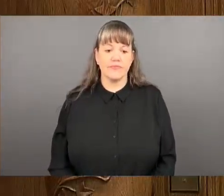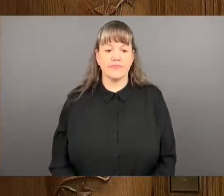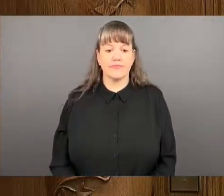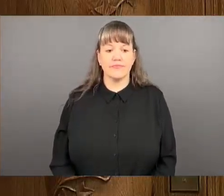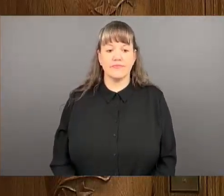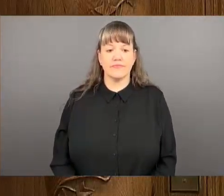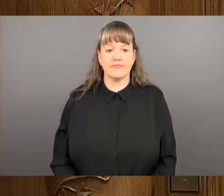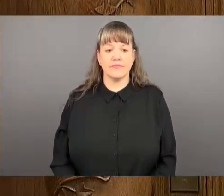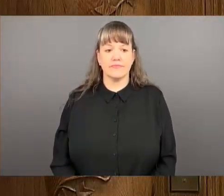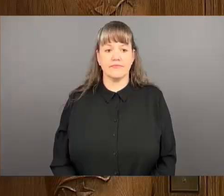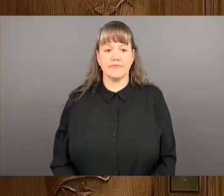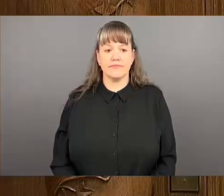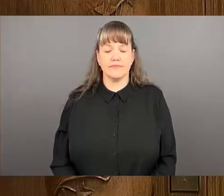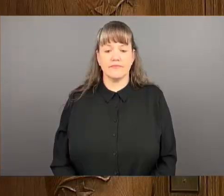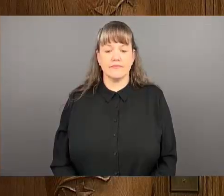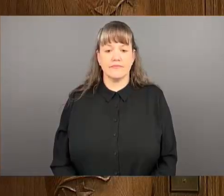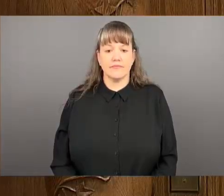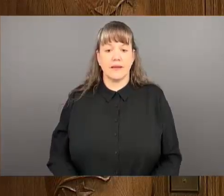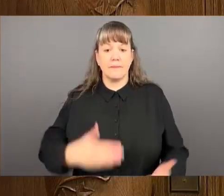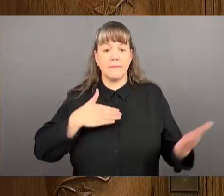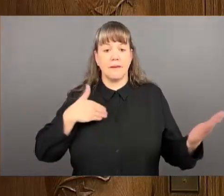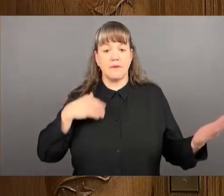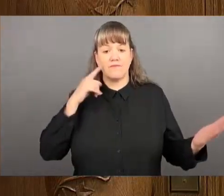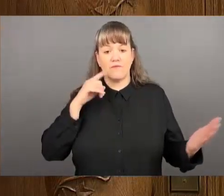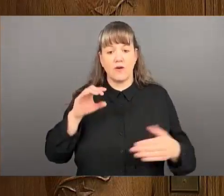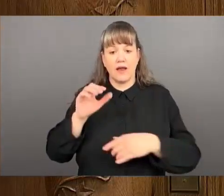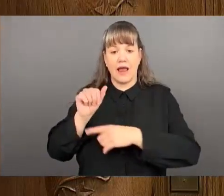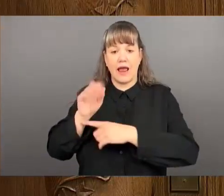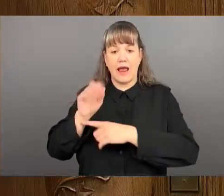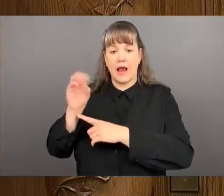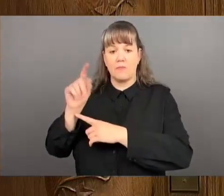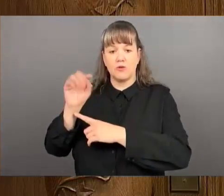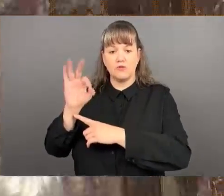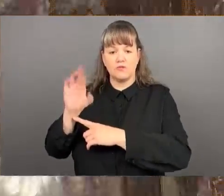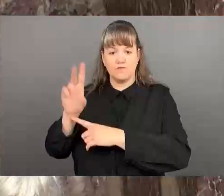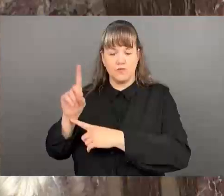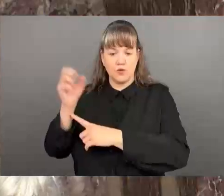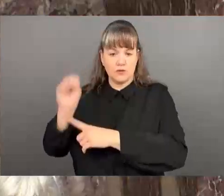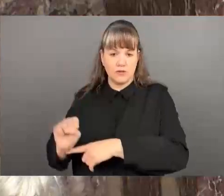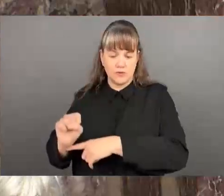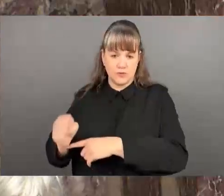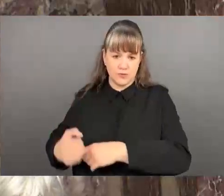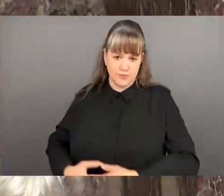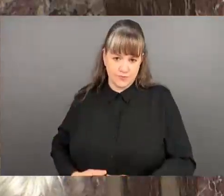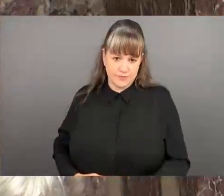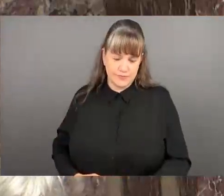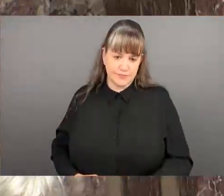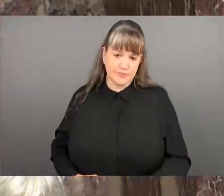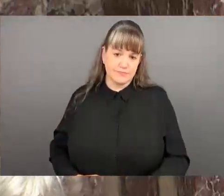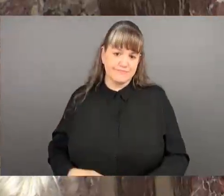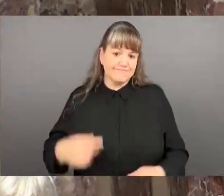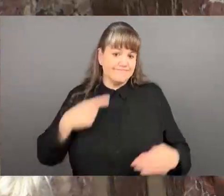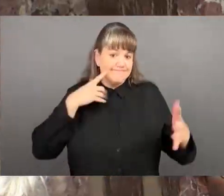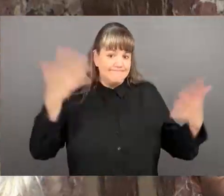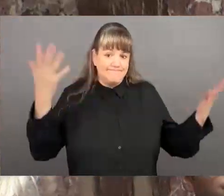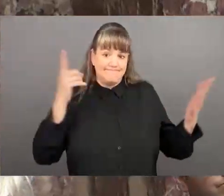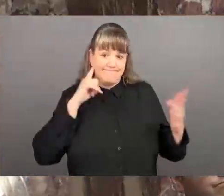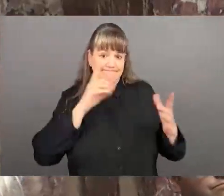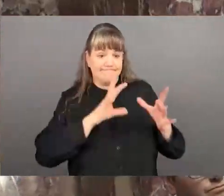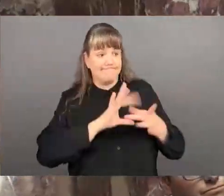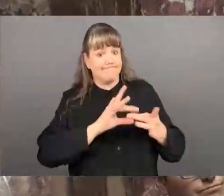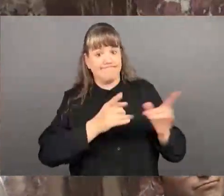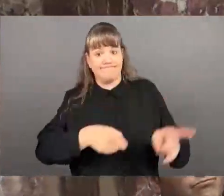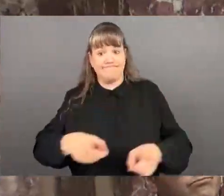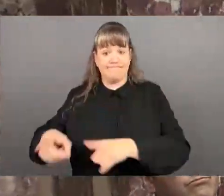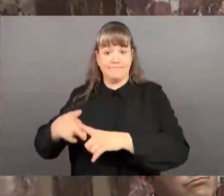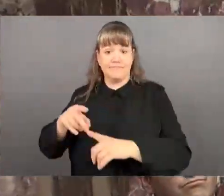Member for Abbotsford South. Mr. Speaker, we've heard about it. Attacks on the seawall of tourists.